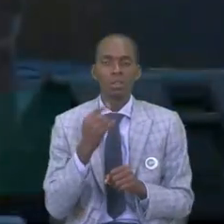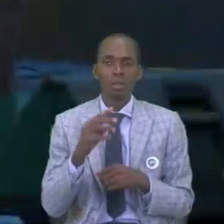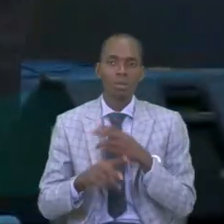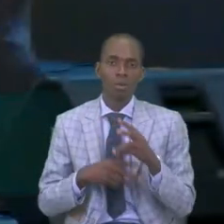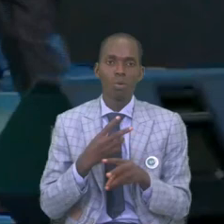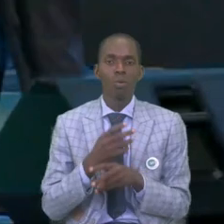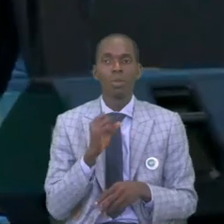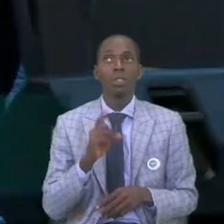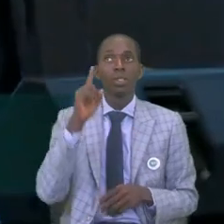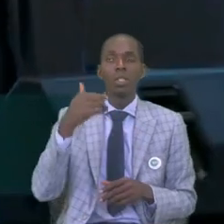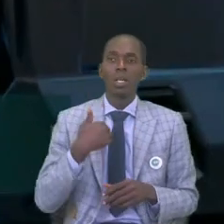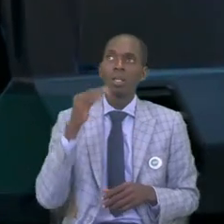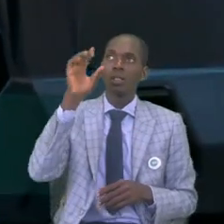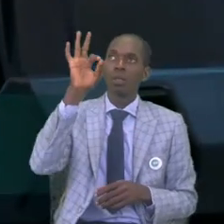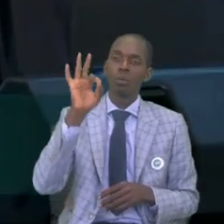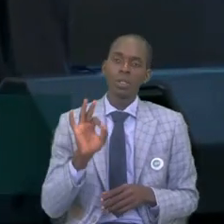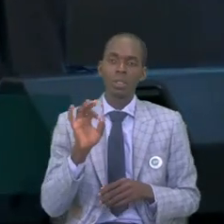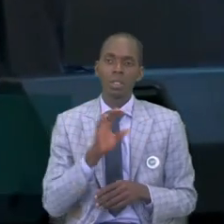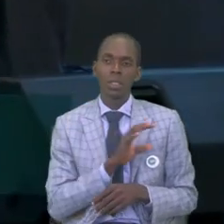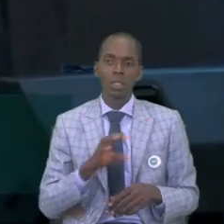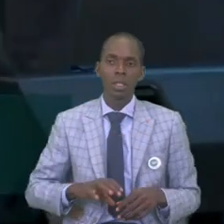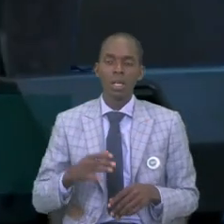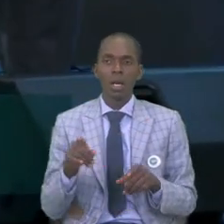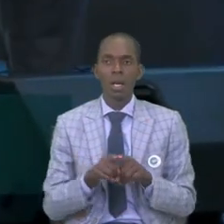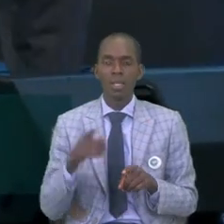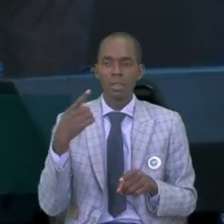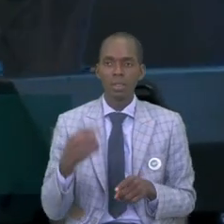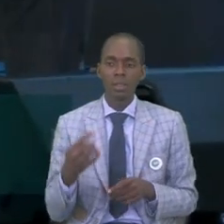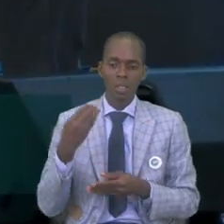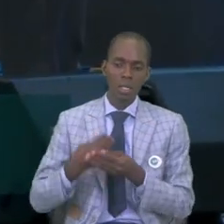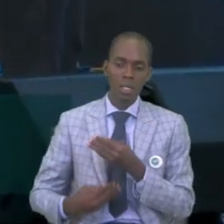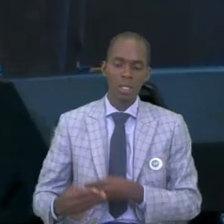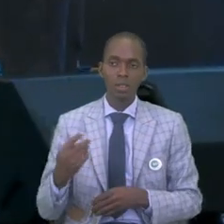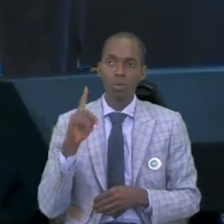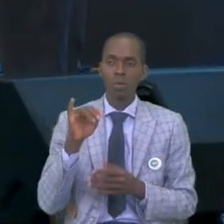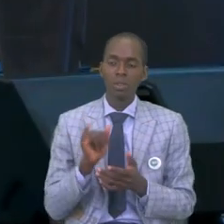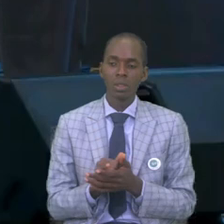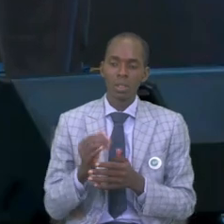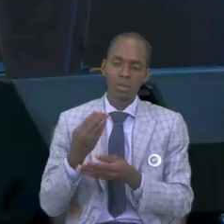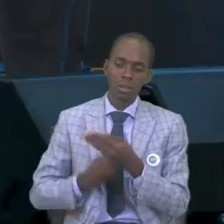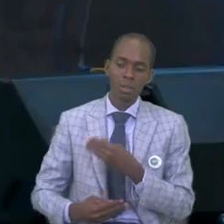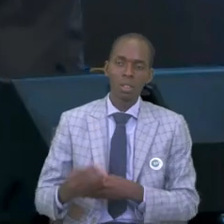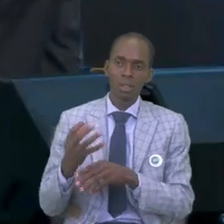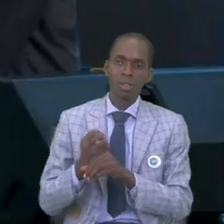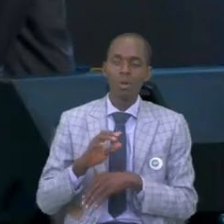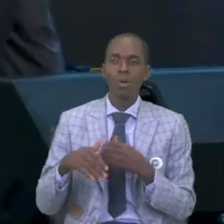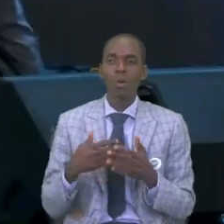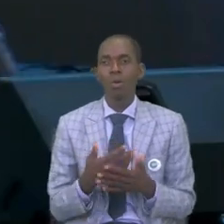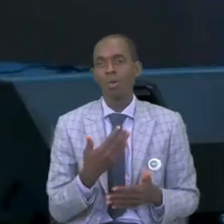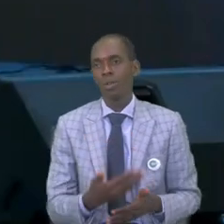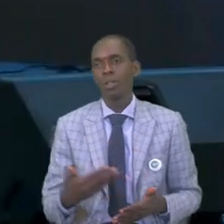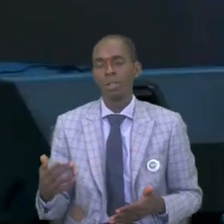has appointed Christ as the heir, the one that inherits all things. He tells us